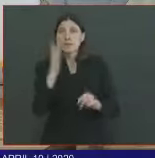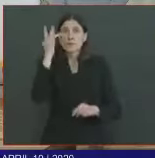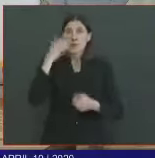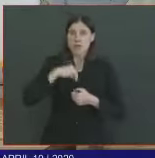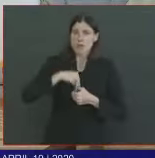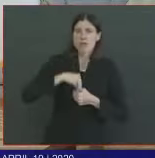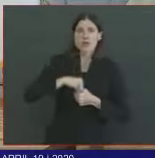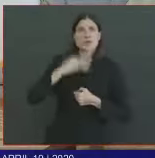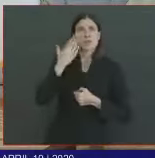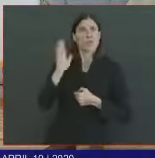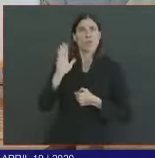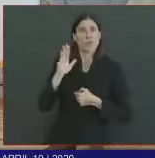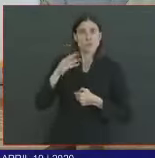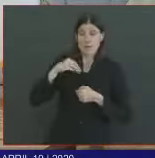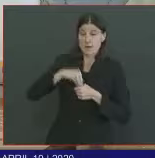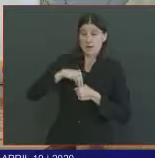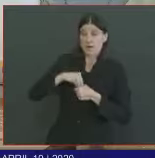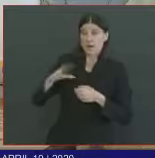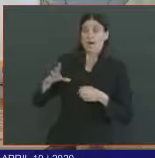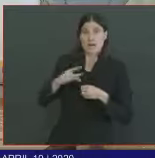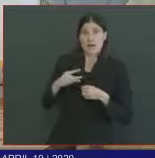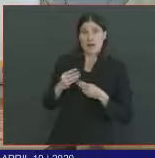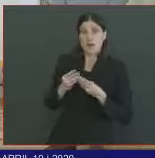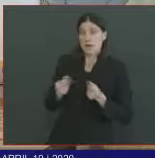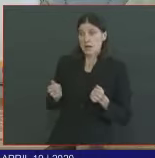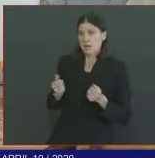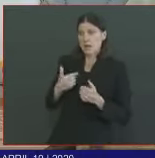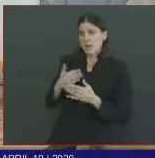how frequently to do that.